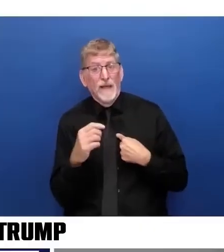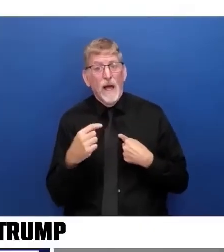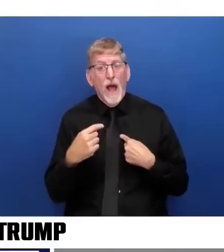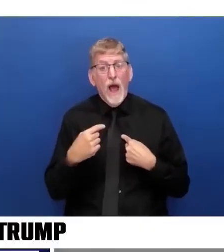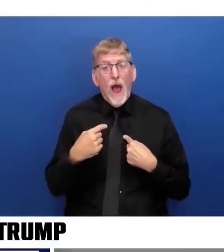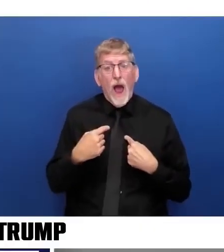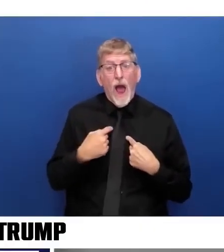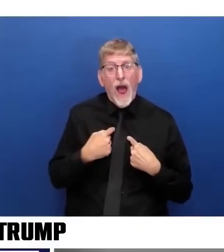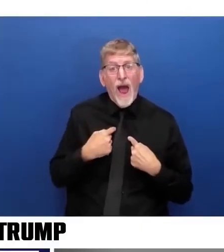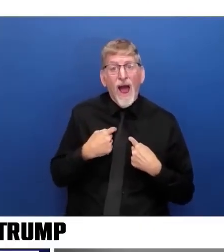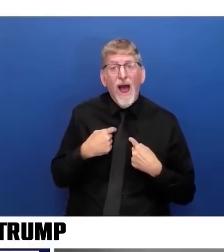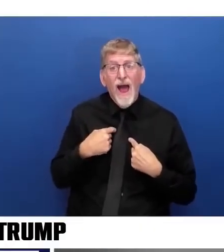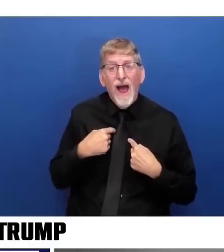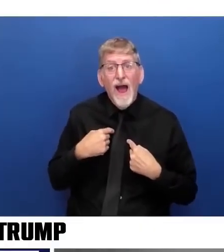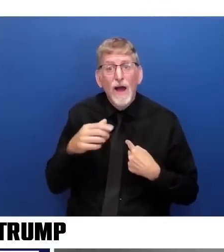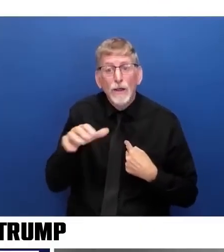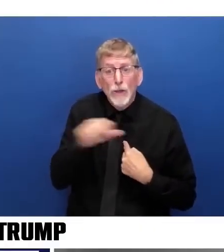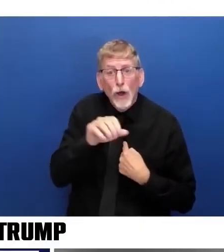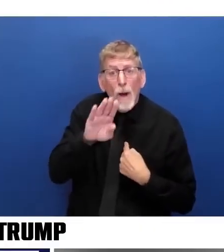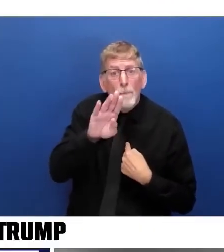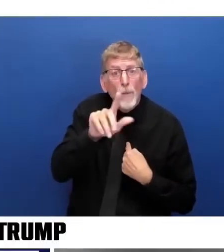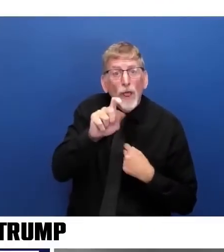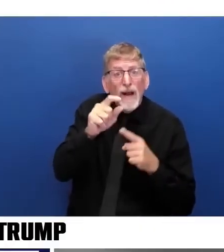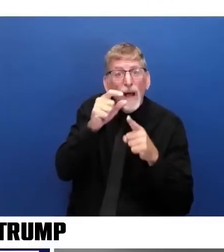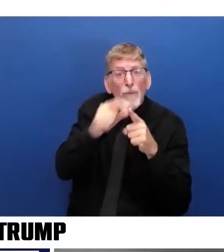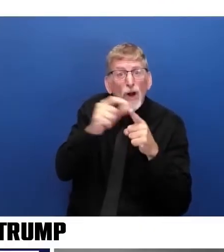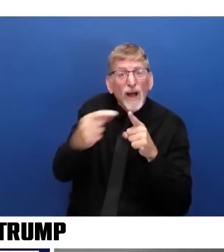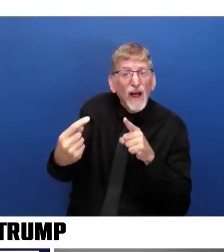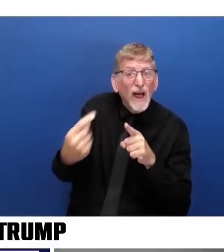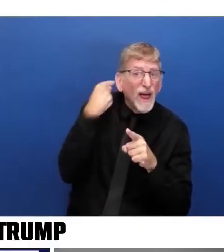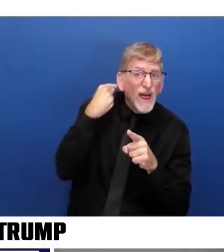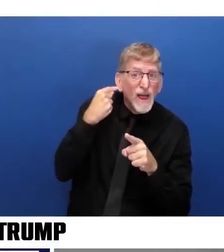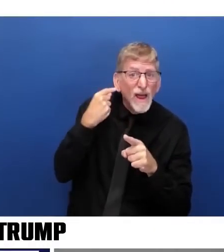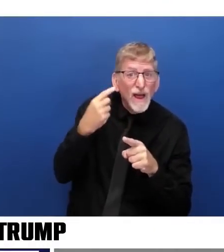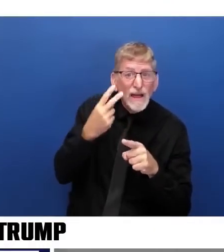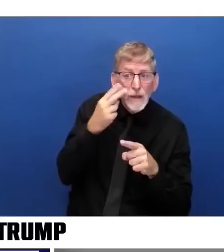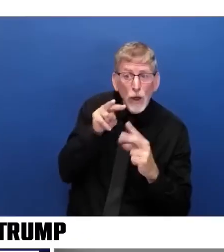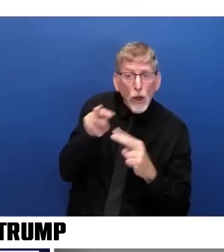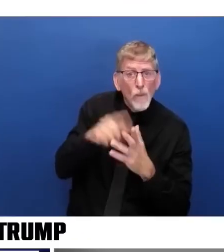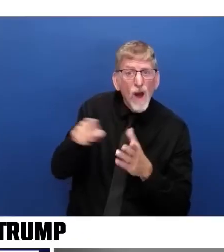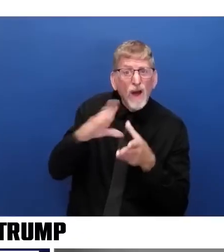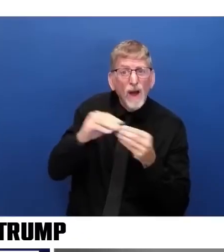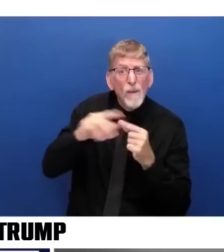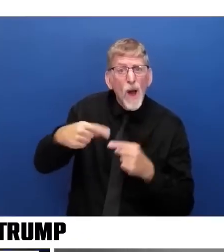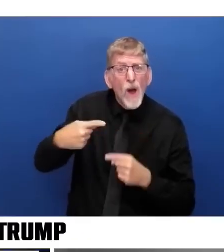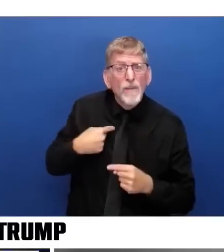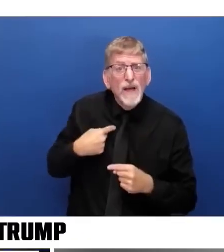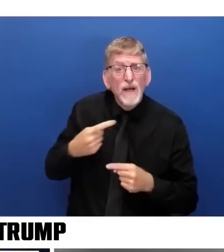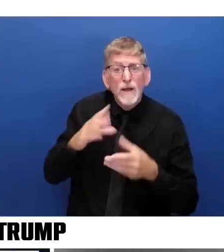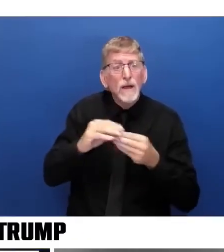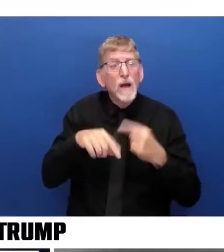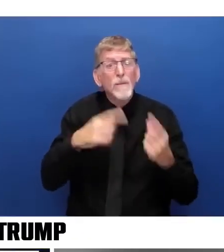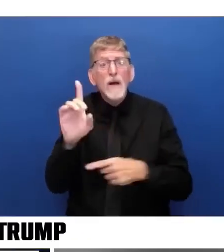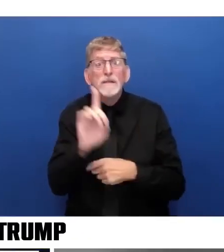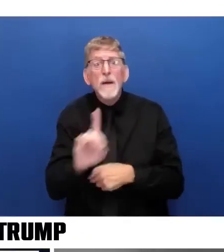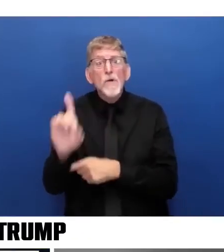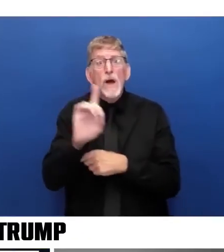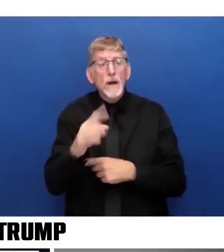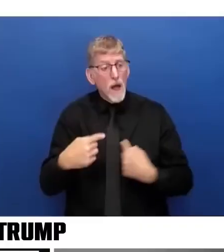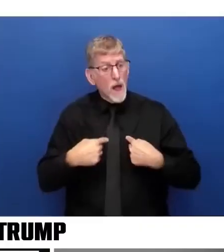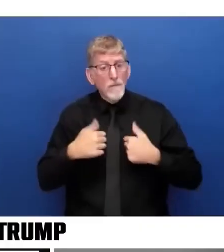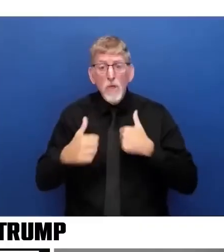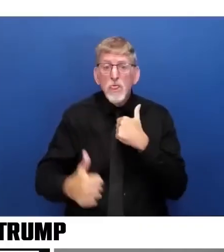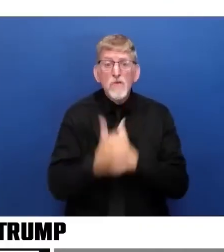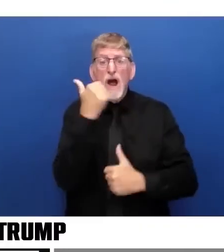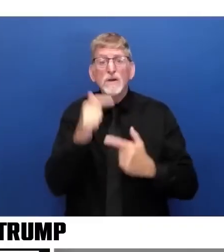of the things that they say about me. They talk about democracy. I'm a threat to democracy. They're the threat to